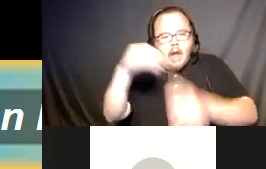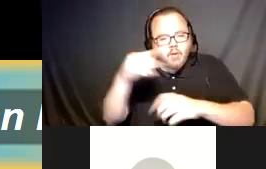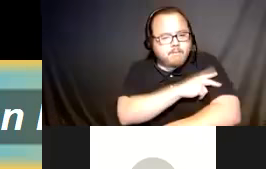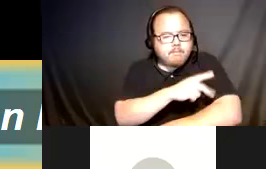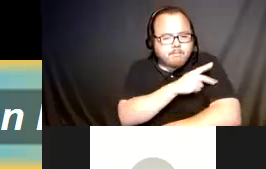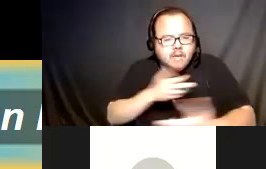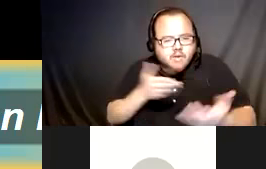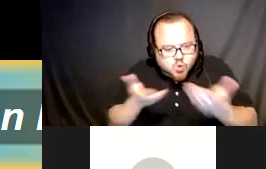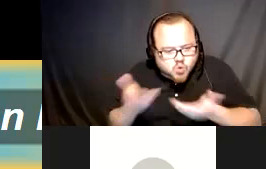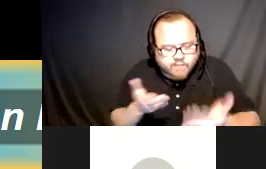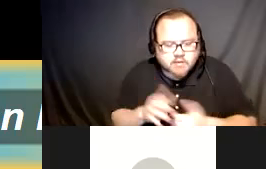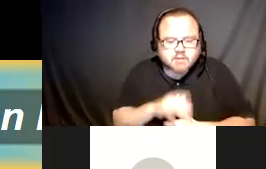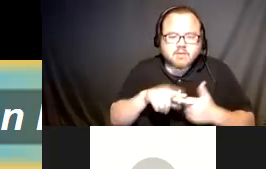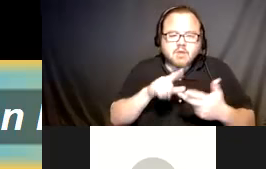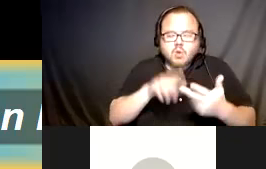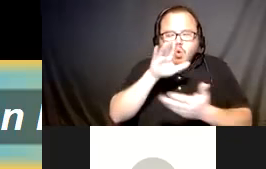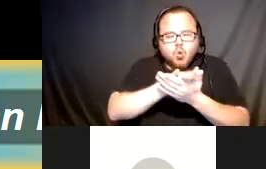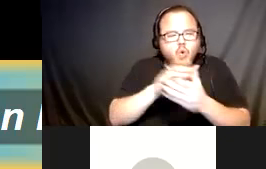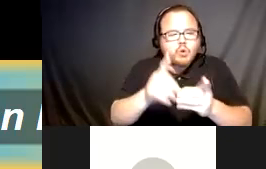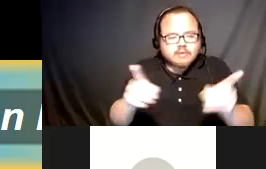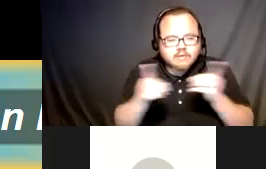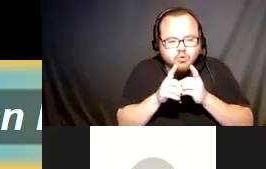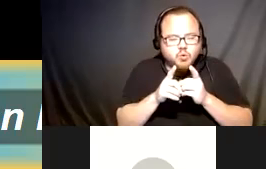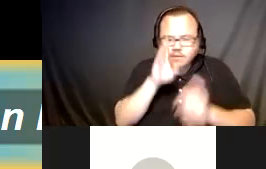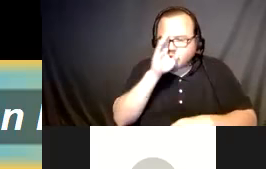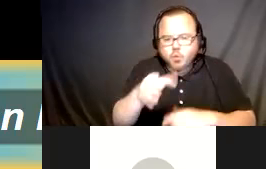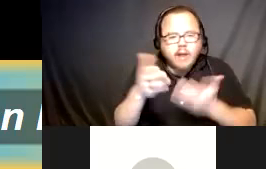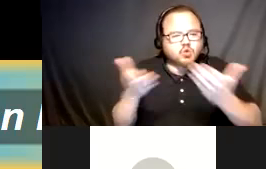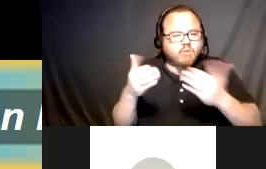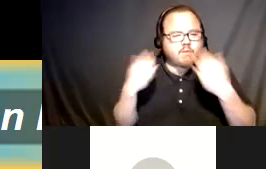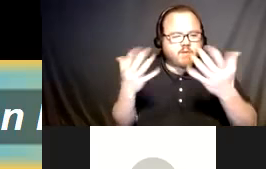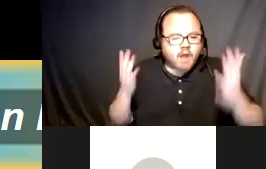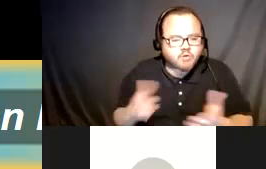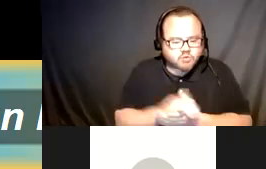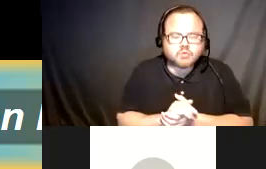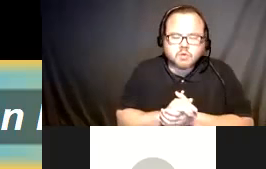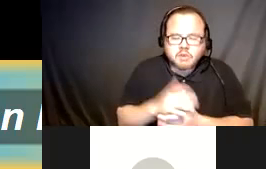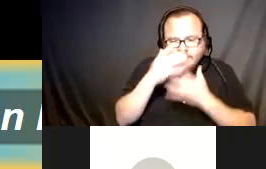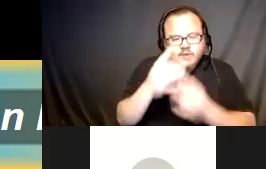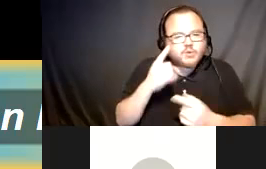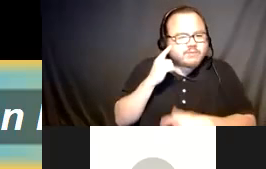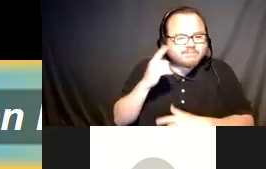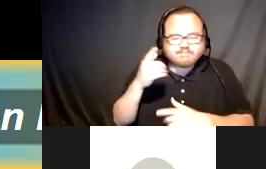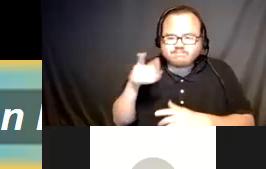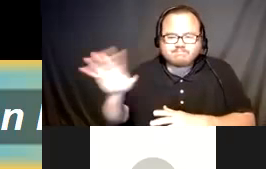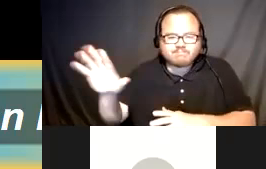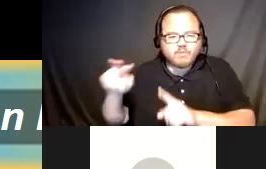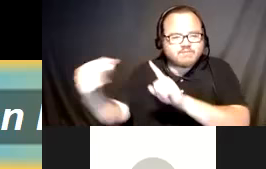and school district direct service providers. So it's interesting to hear everybody's